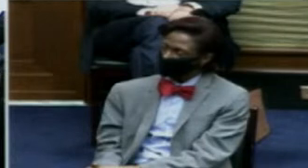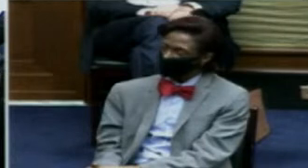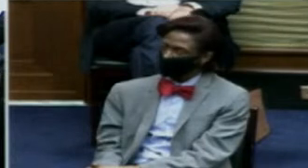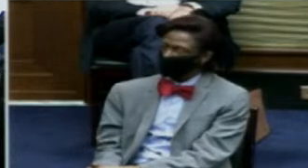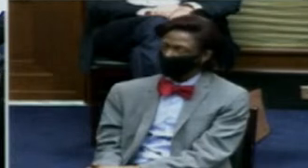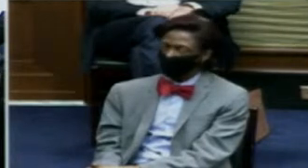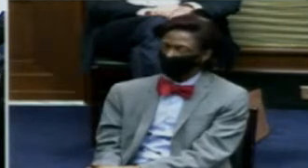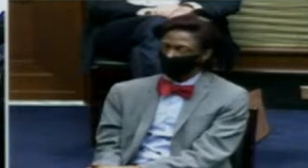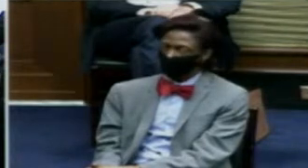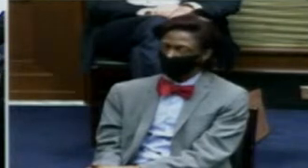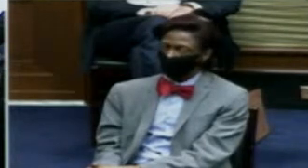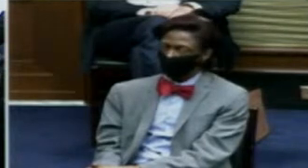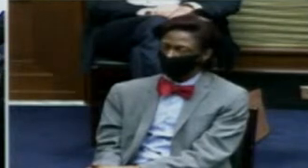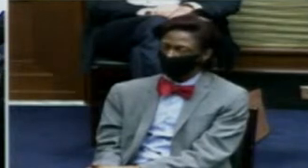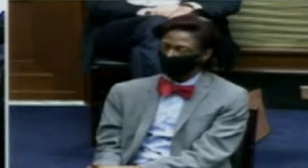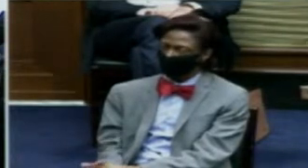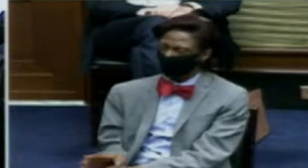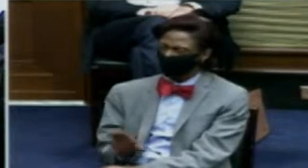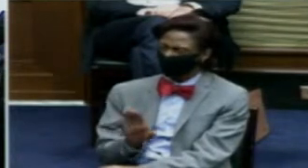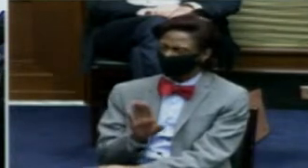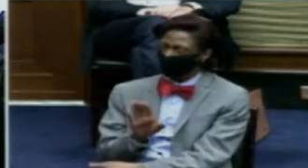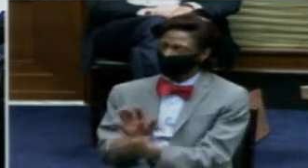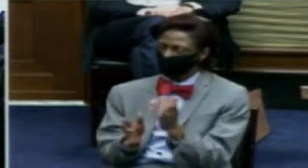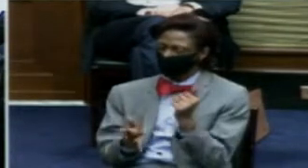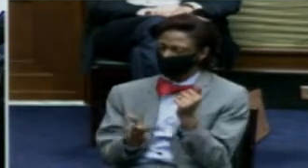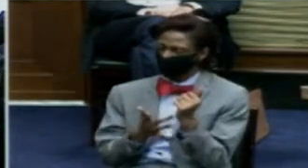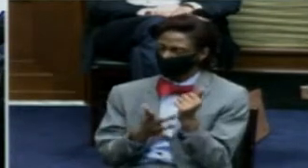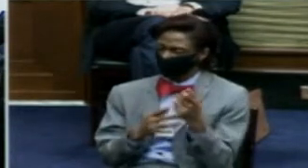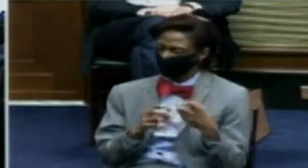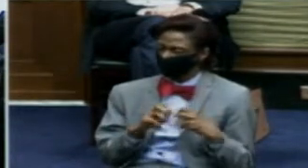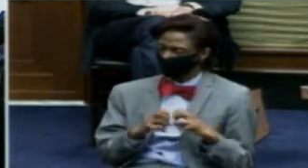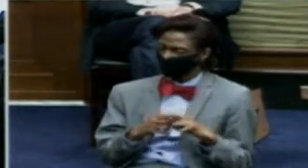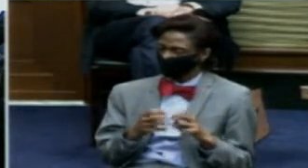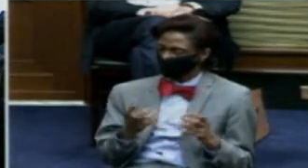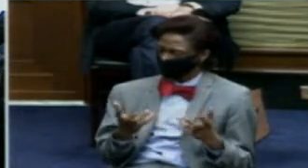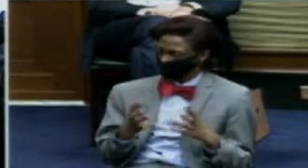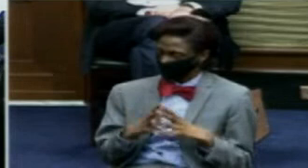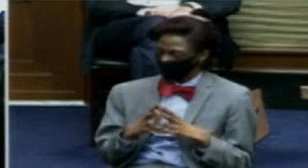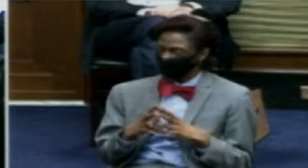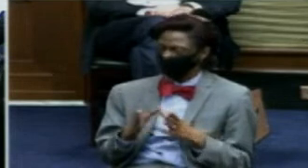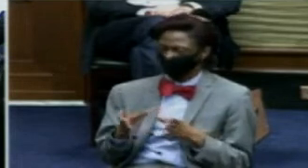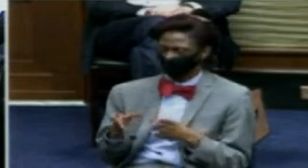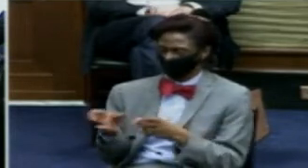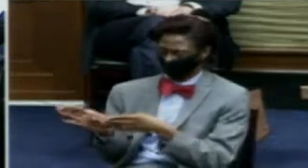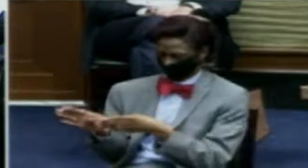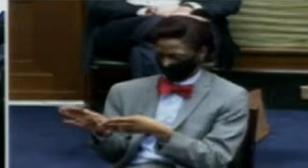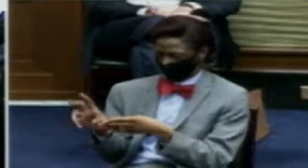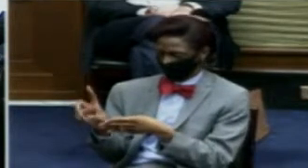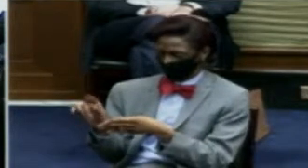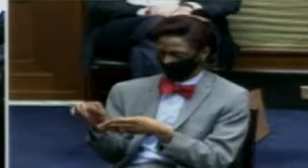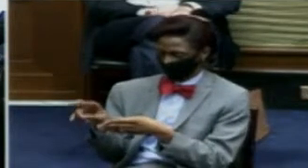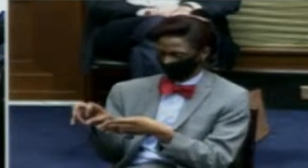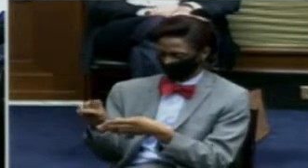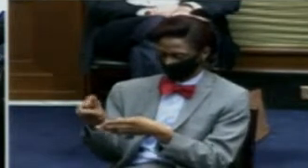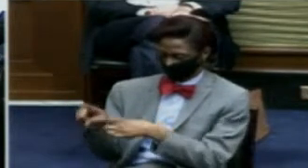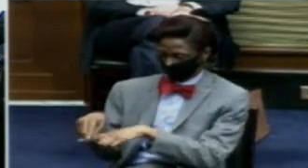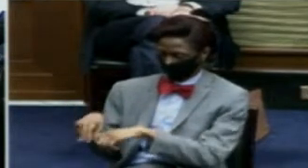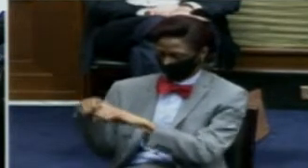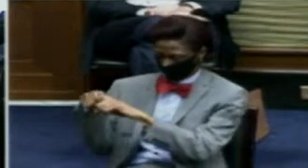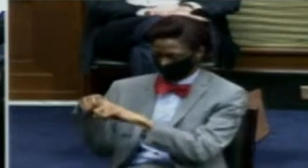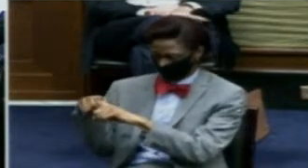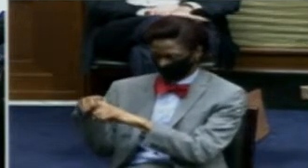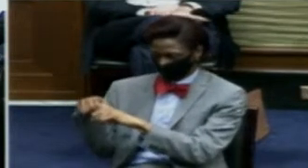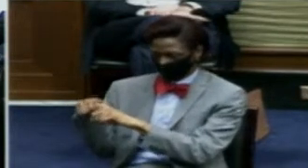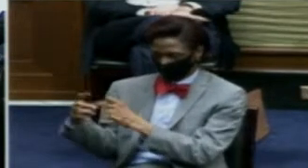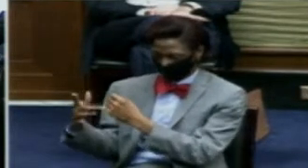We're having technical problems. Mr. Sarbanes is now recognized. We'll come back to Mr. Davis when the